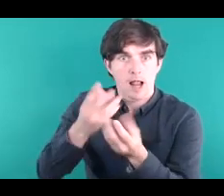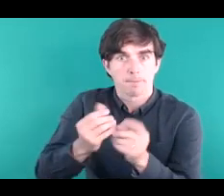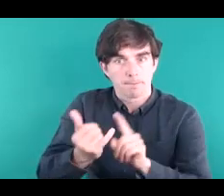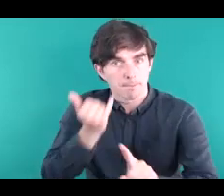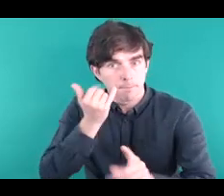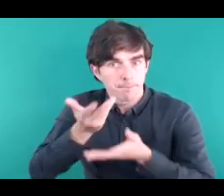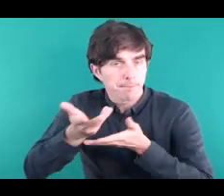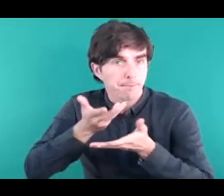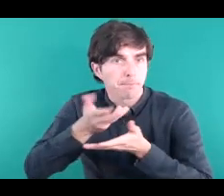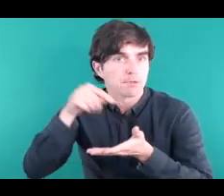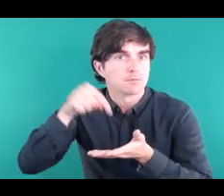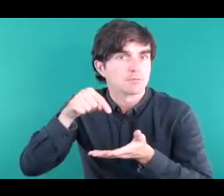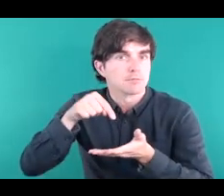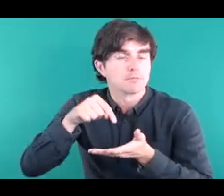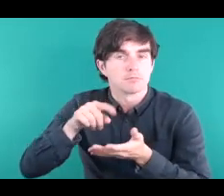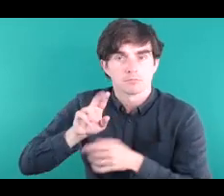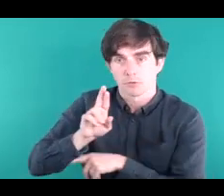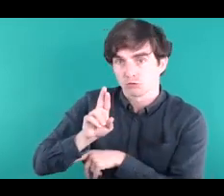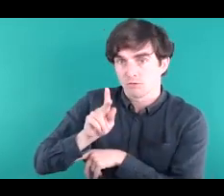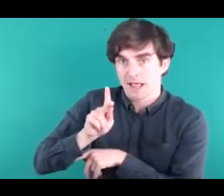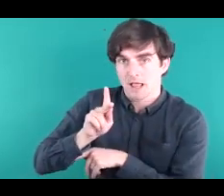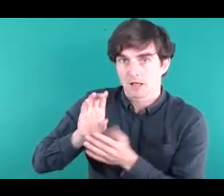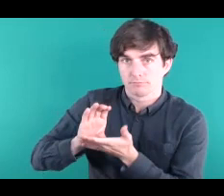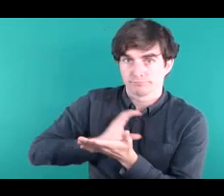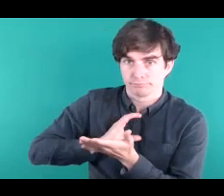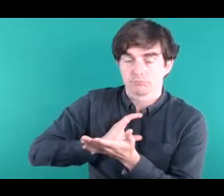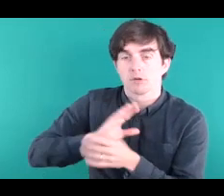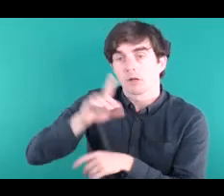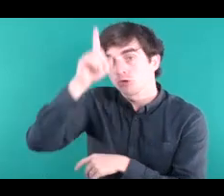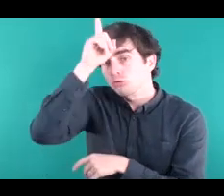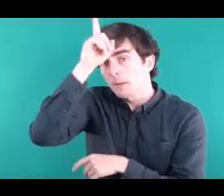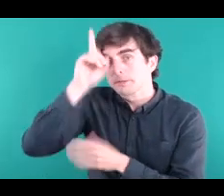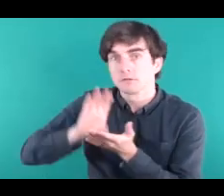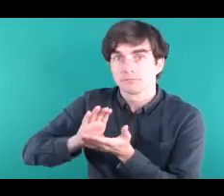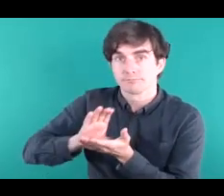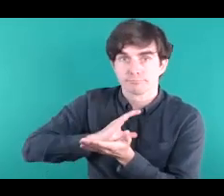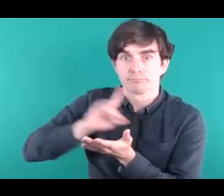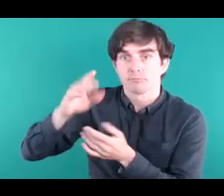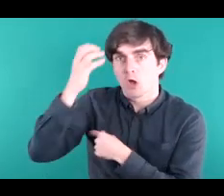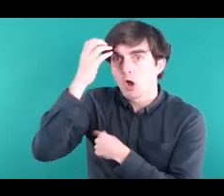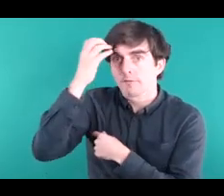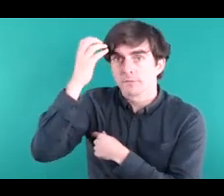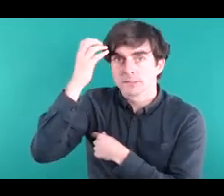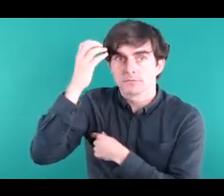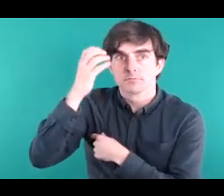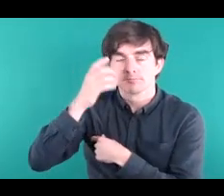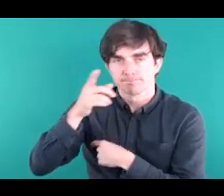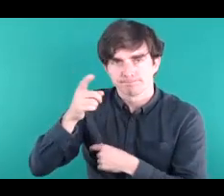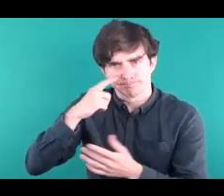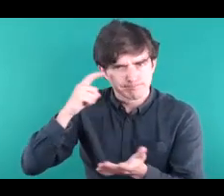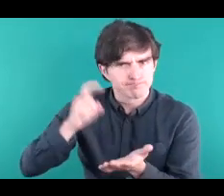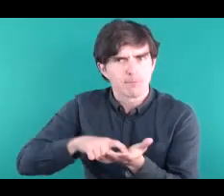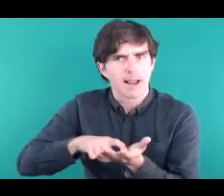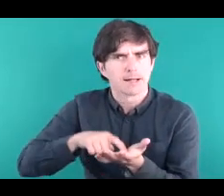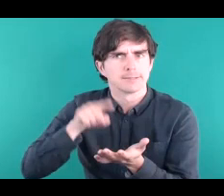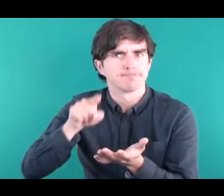COVID-19. And this advice helpline is to encourage and support governments